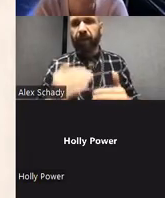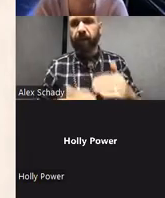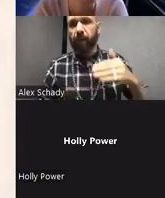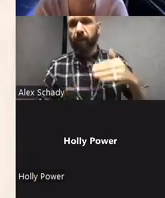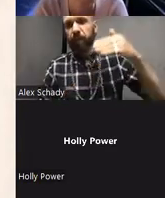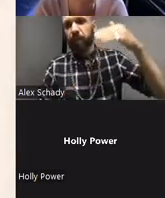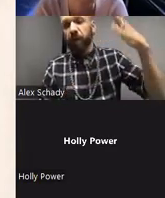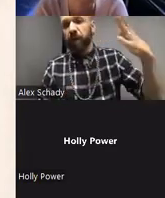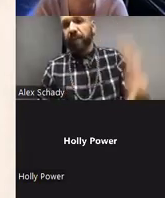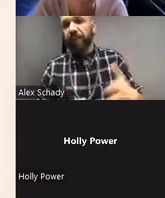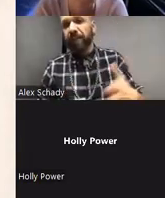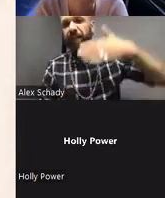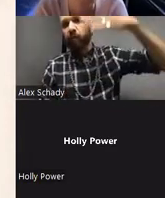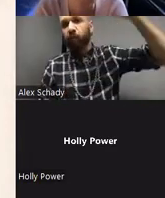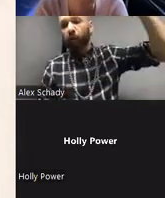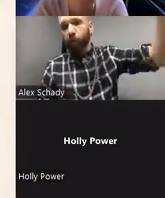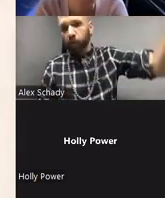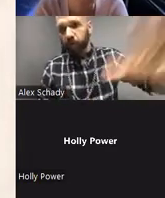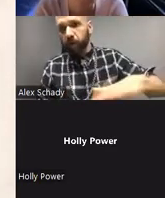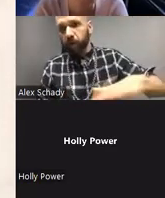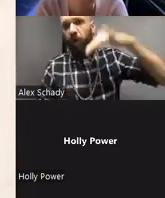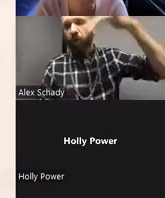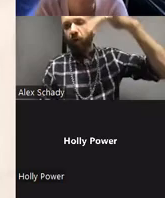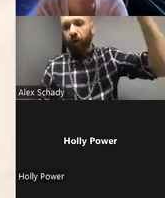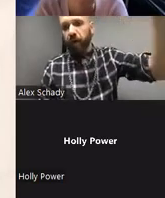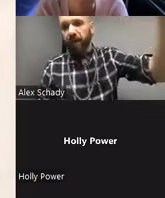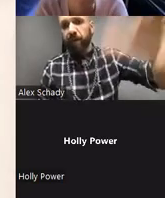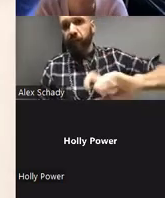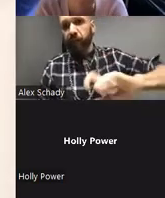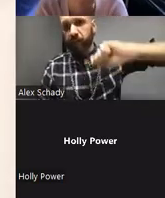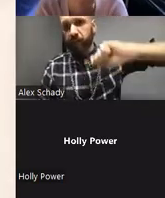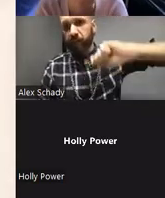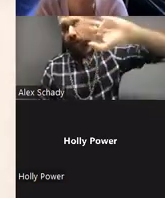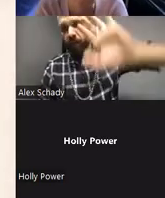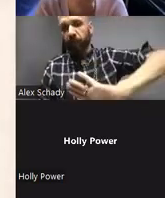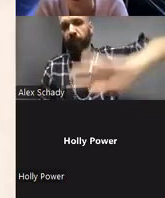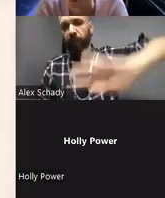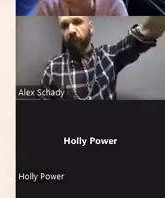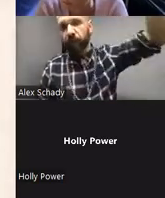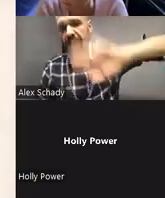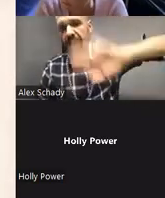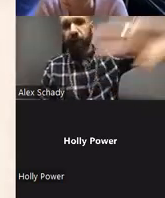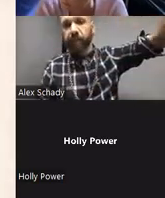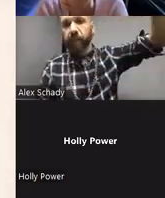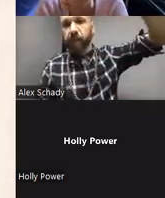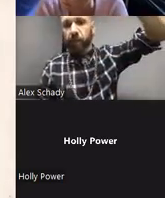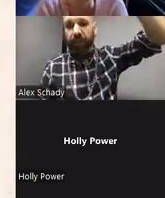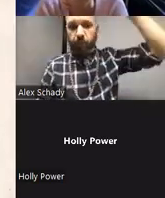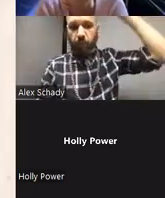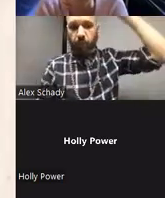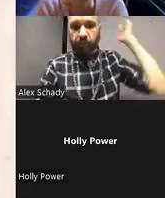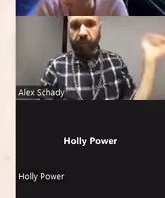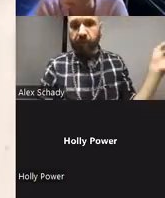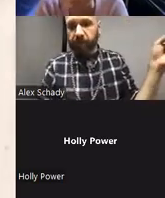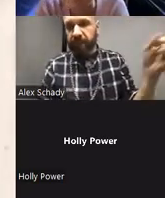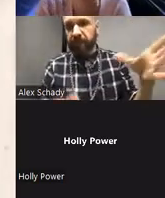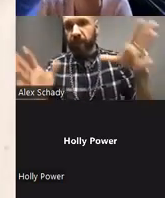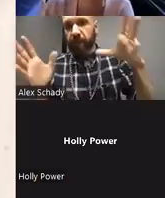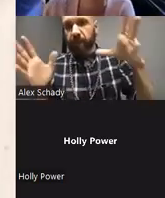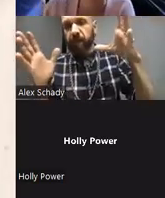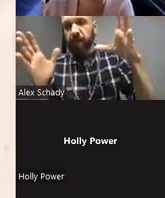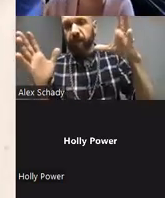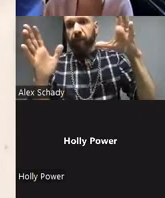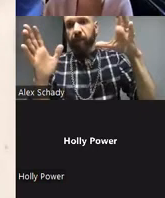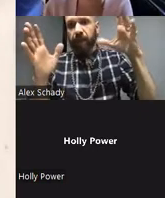groups. It's a sort of cinematic roll of images that come through. We're calling it clouds, but it's what's interesting about it is